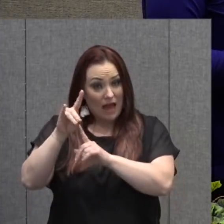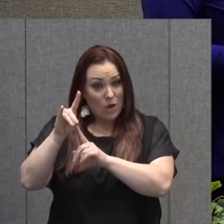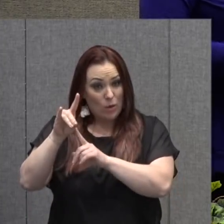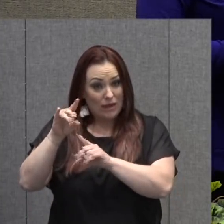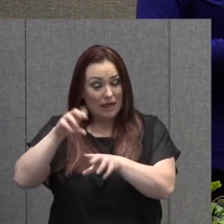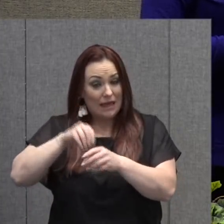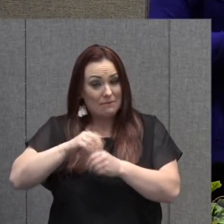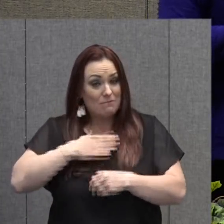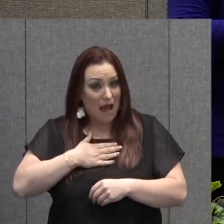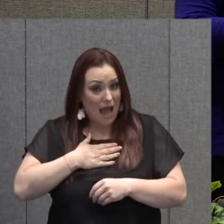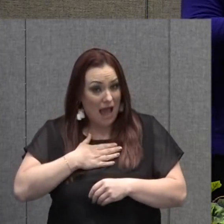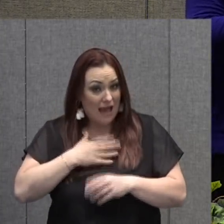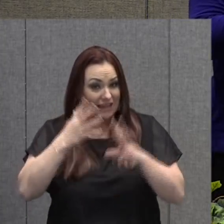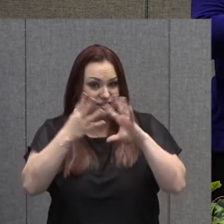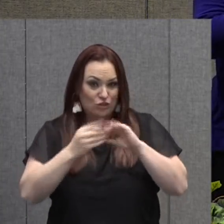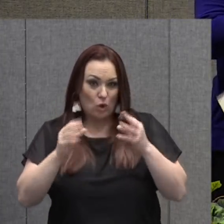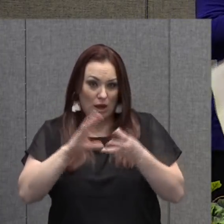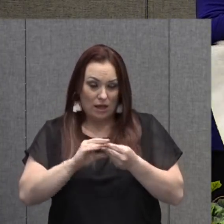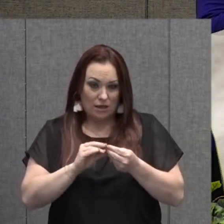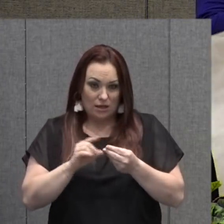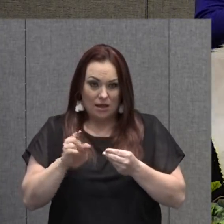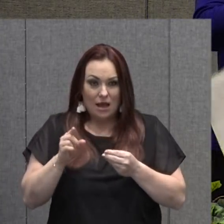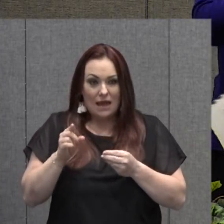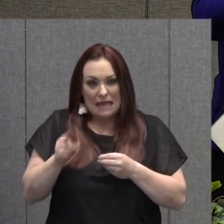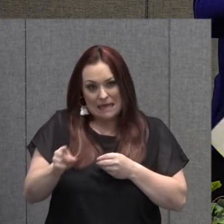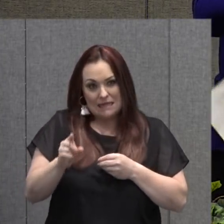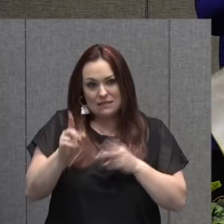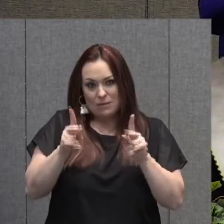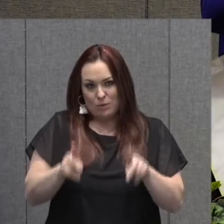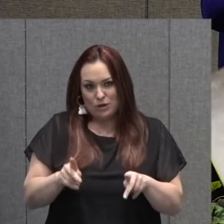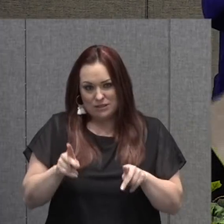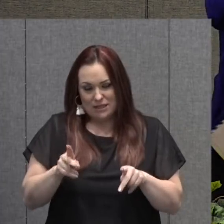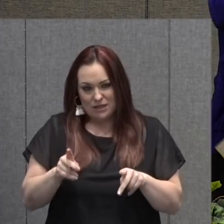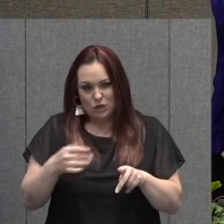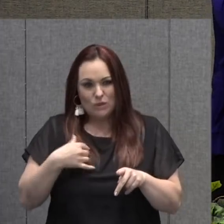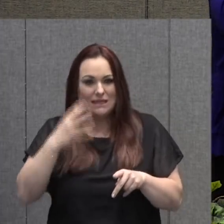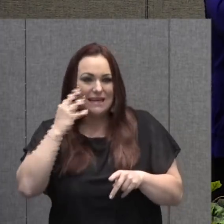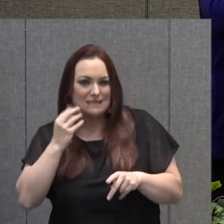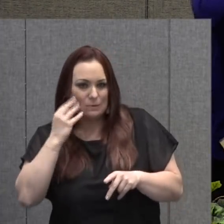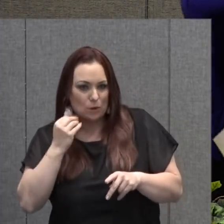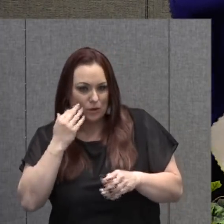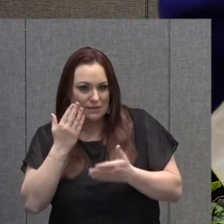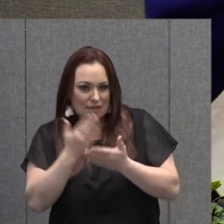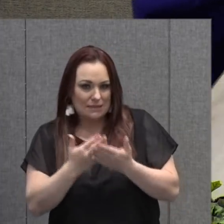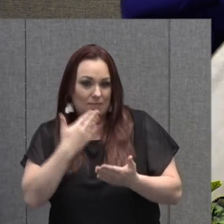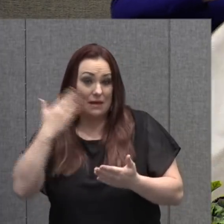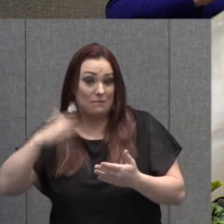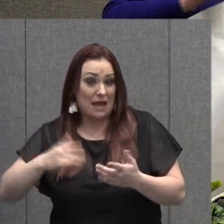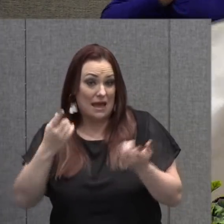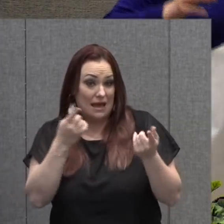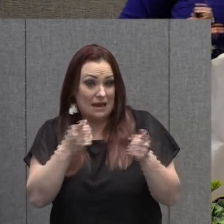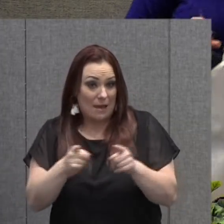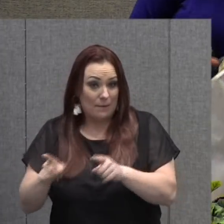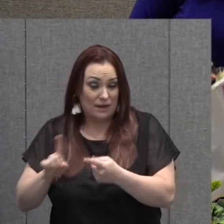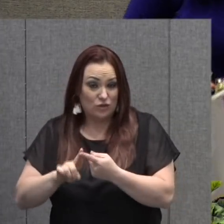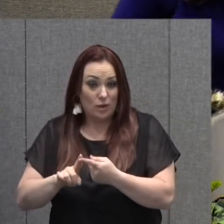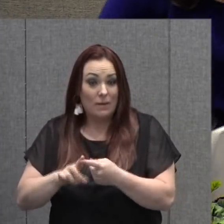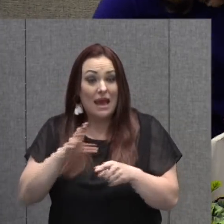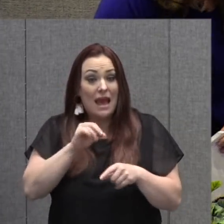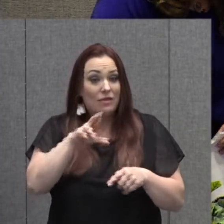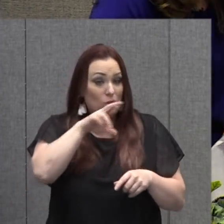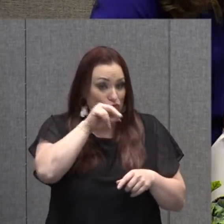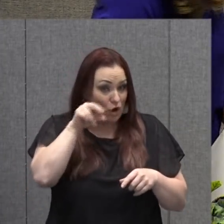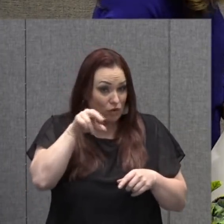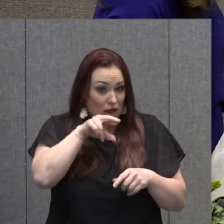my version, is the one who's having something being wrong to him. The roadrunners are the ones that aren't being very